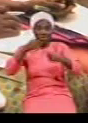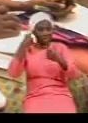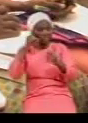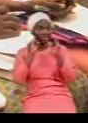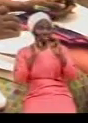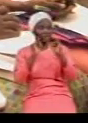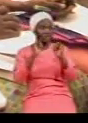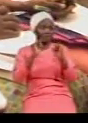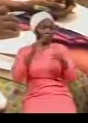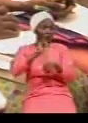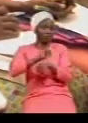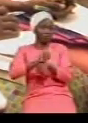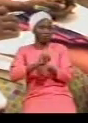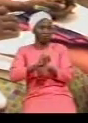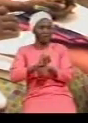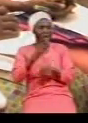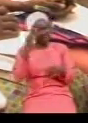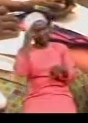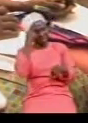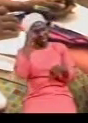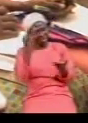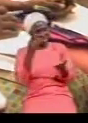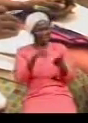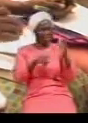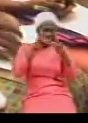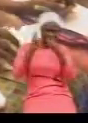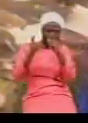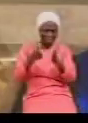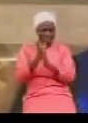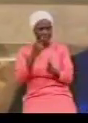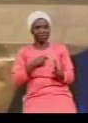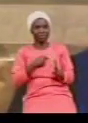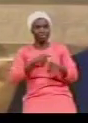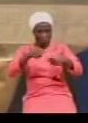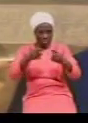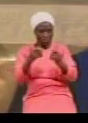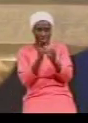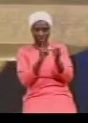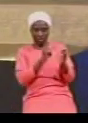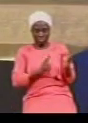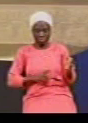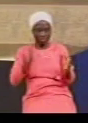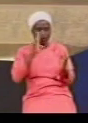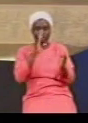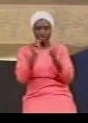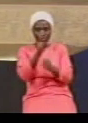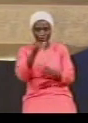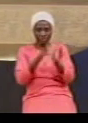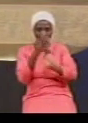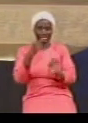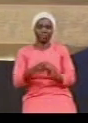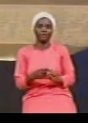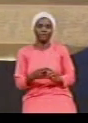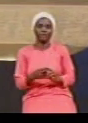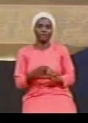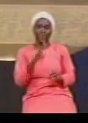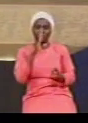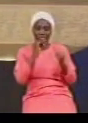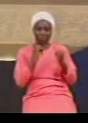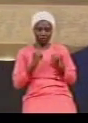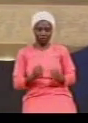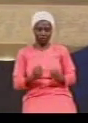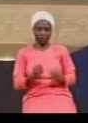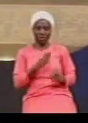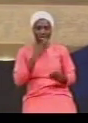the Lord will be with you. Have not I commanded thee, be strong and of a good courage. Be